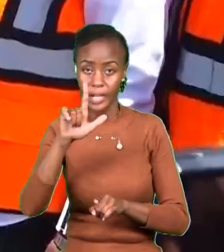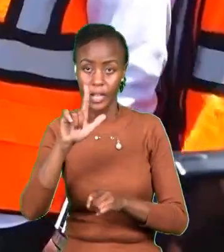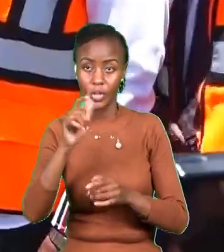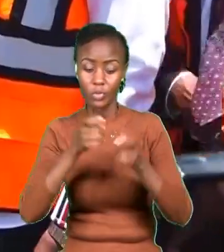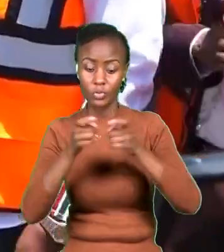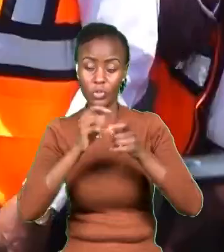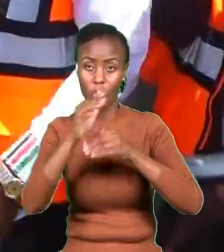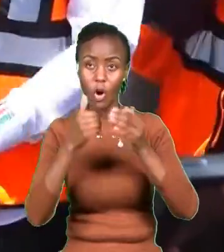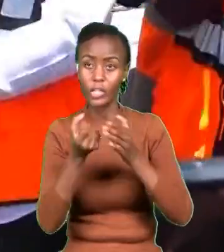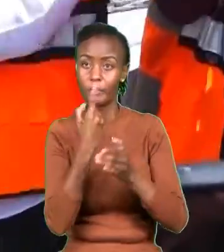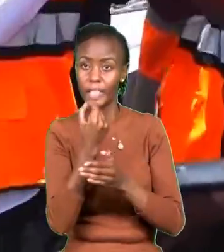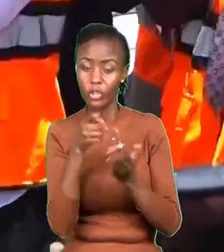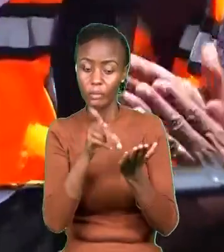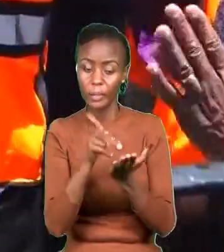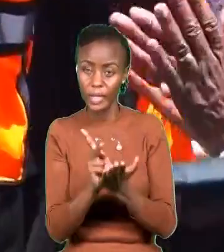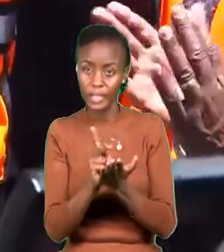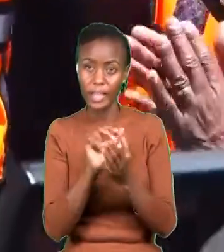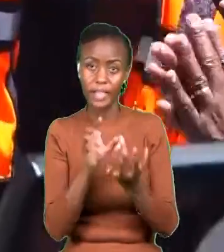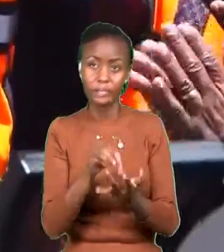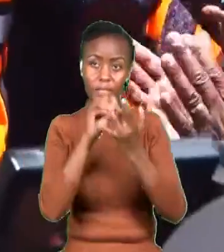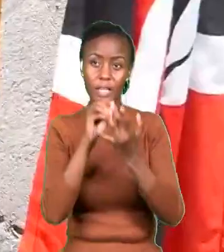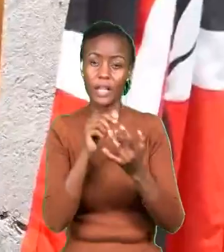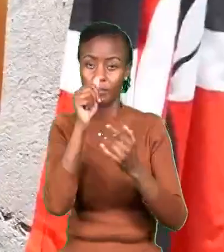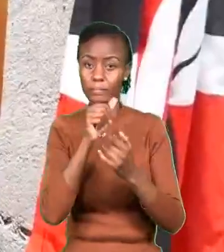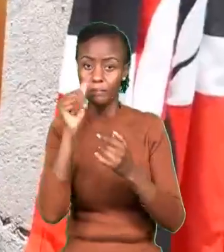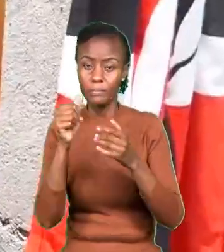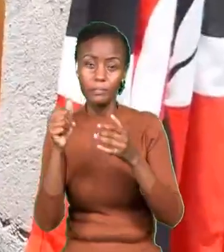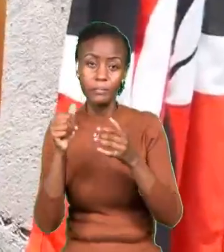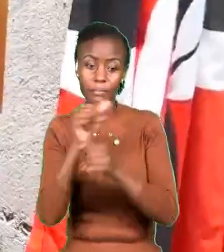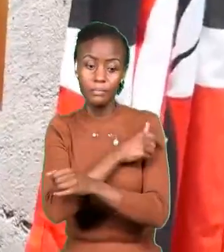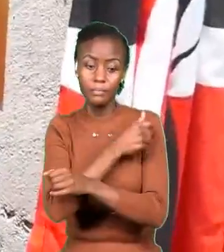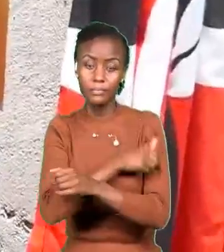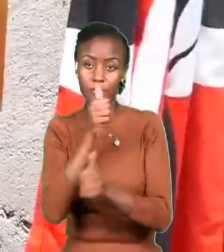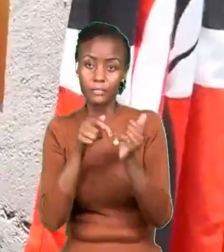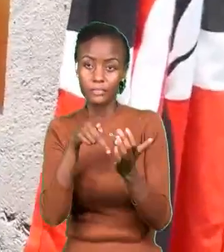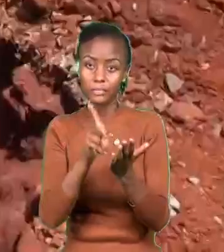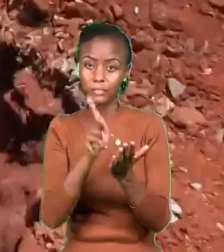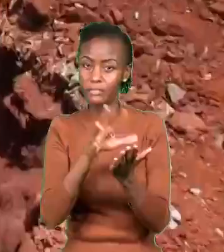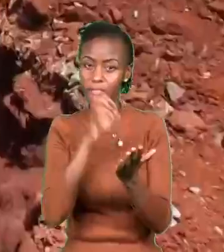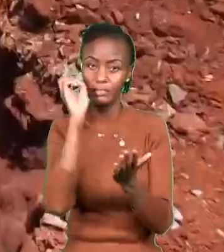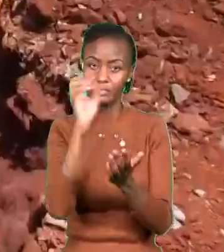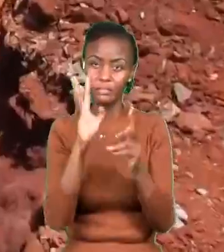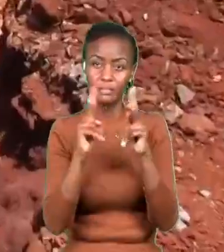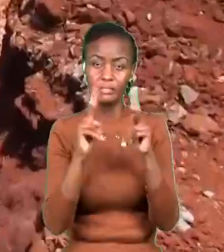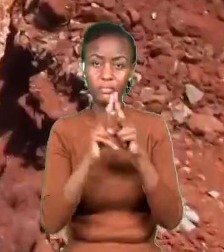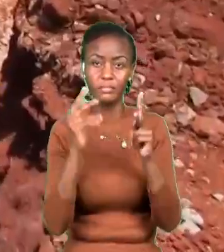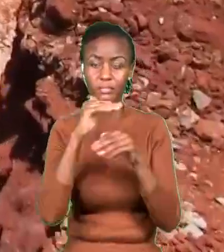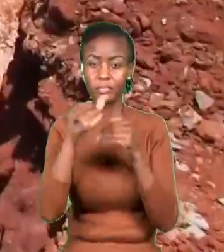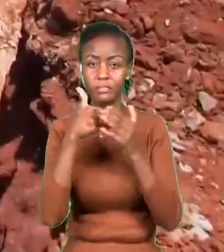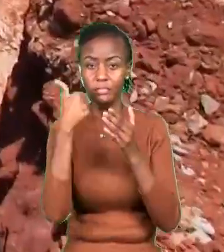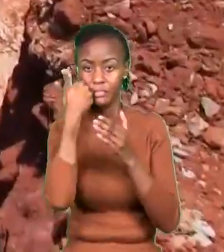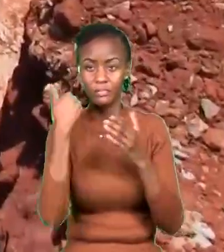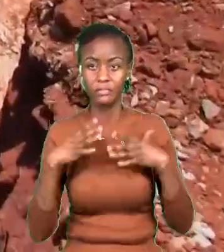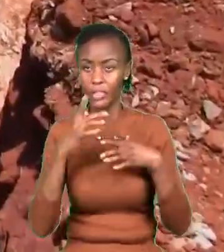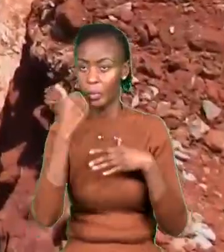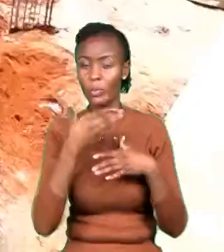bills, especially in the private hospitals, which are said to be charging exorbitant rates to the patients seeking